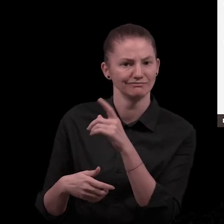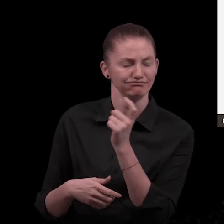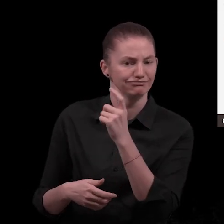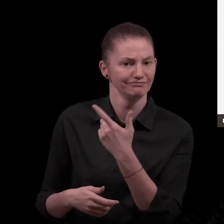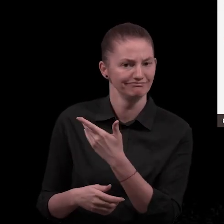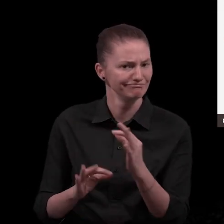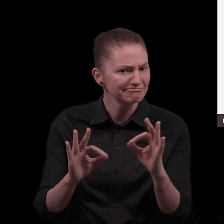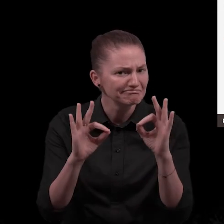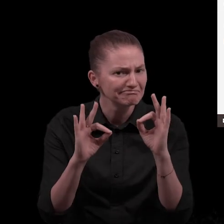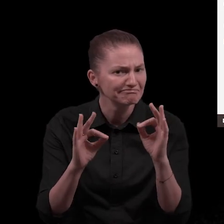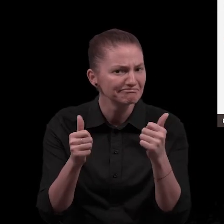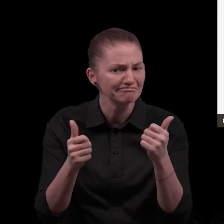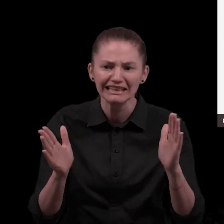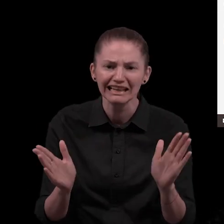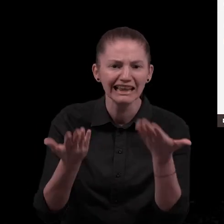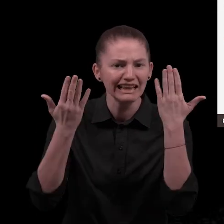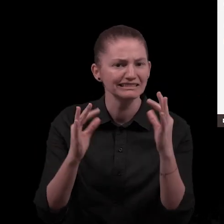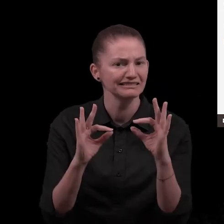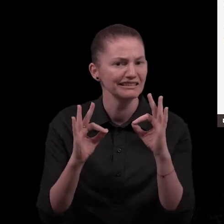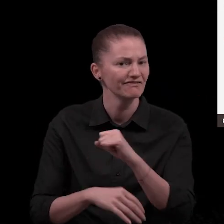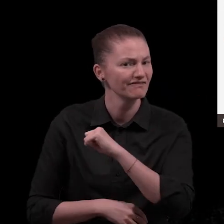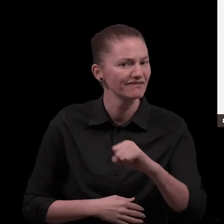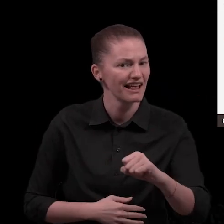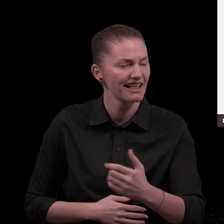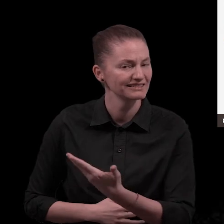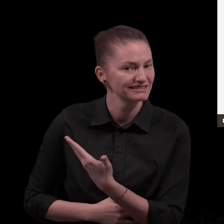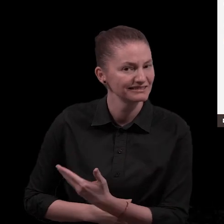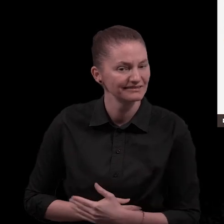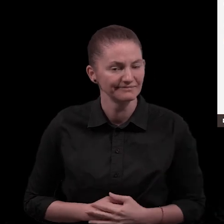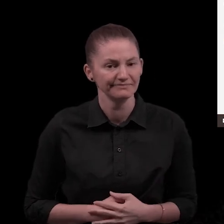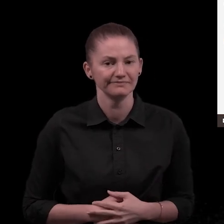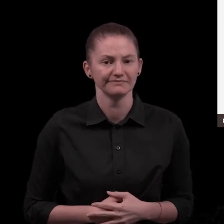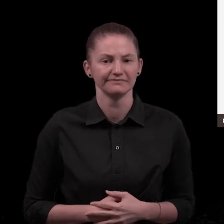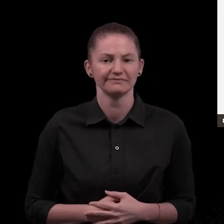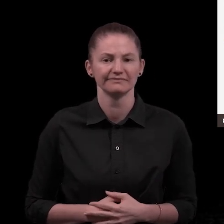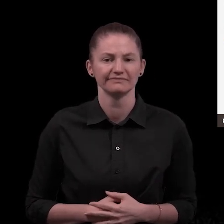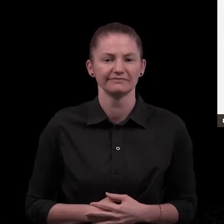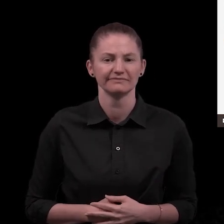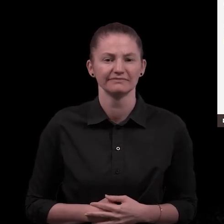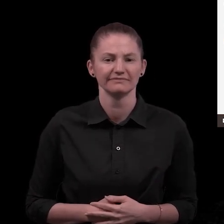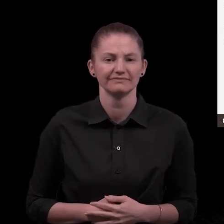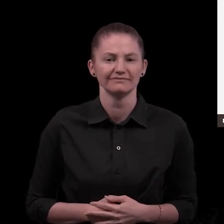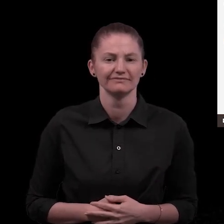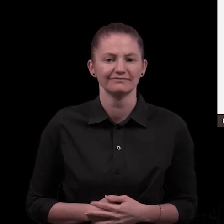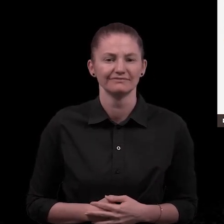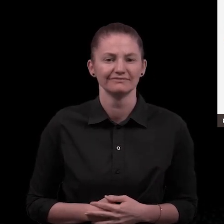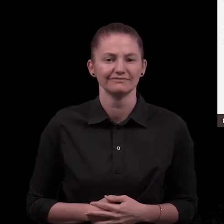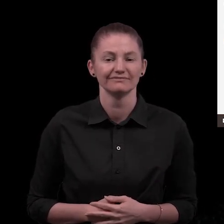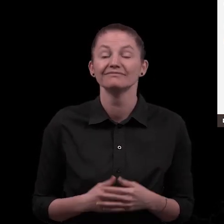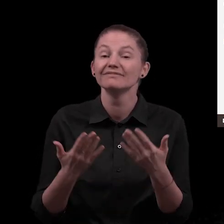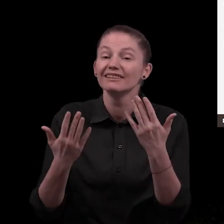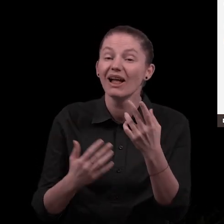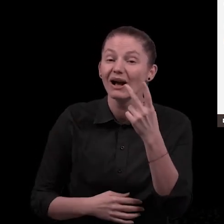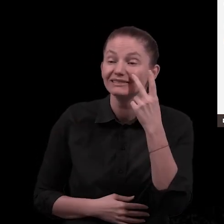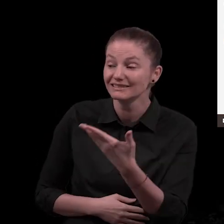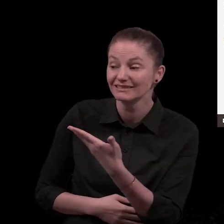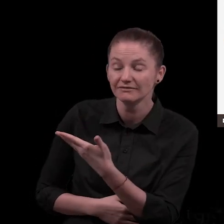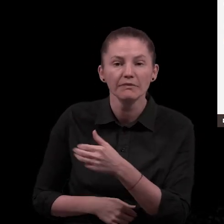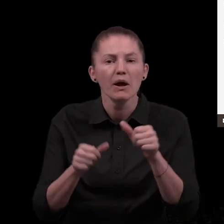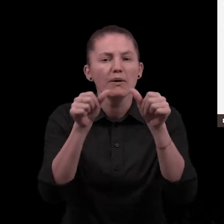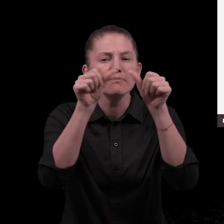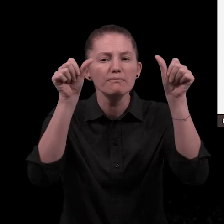So it's analysed my form, and as you'll notice, it's picked out where all of the text is. Now we need to select these fields so